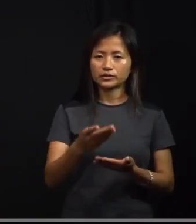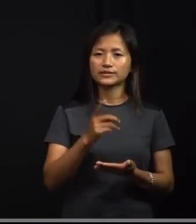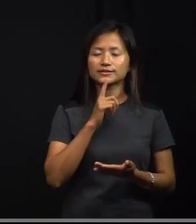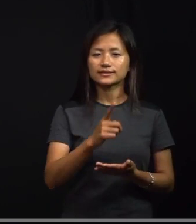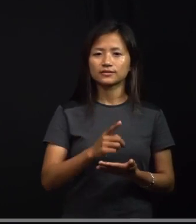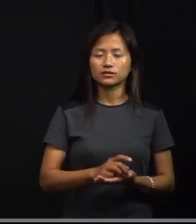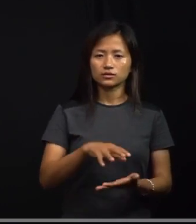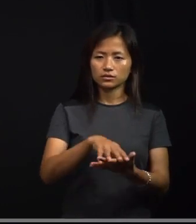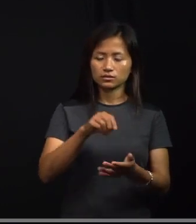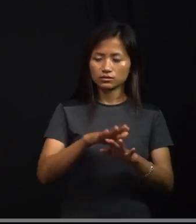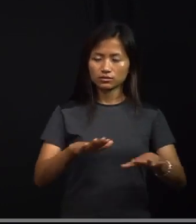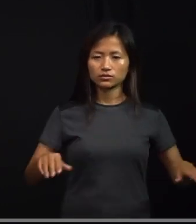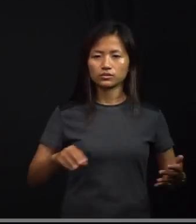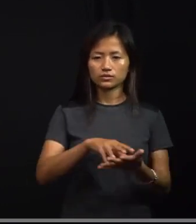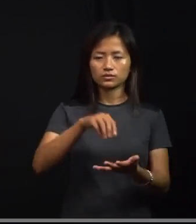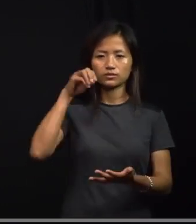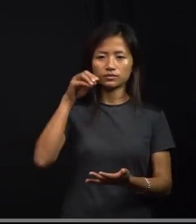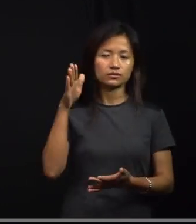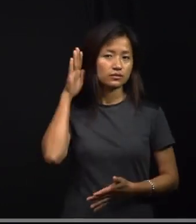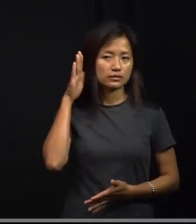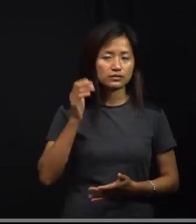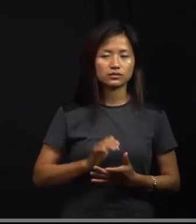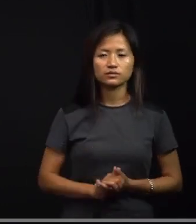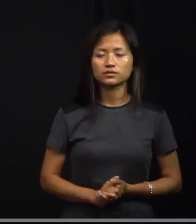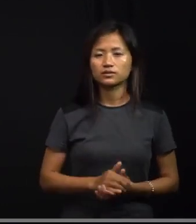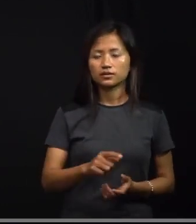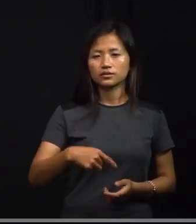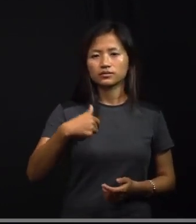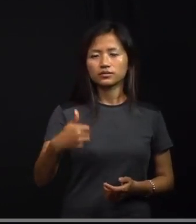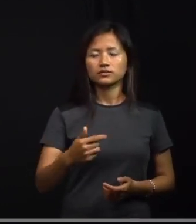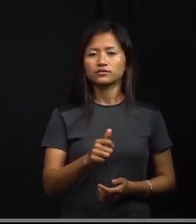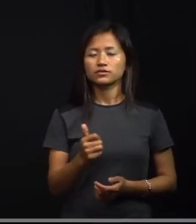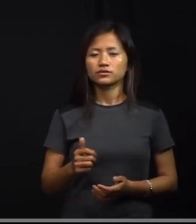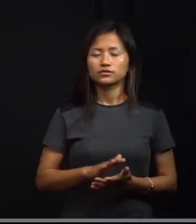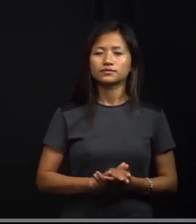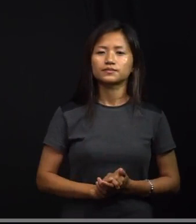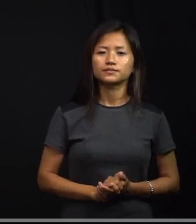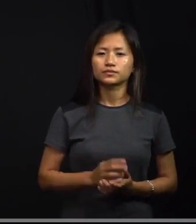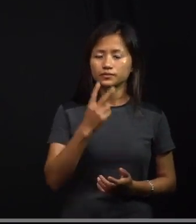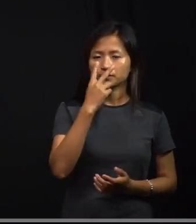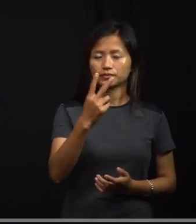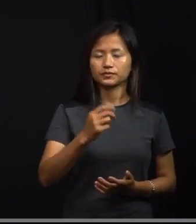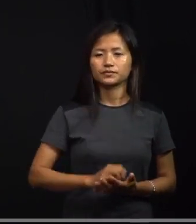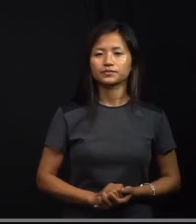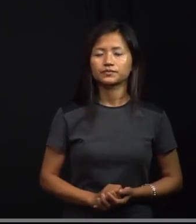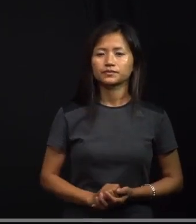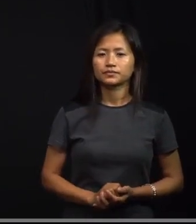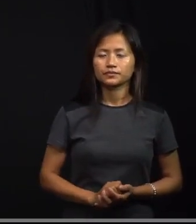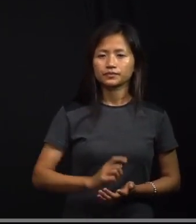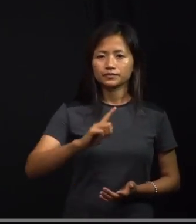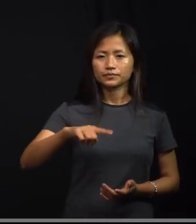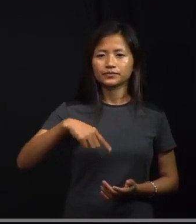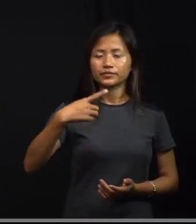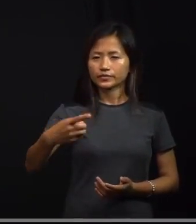will listen, isn't it? So that is another feature of education. And when you look into the next